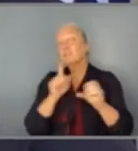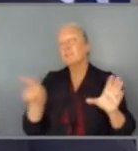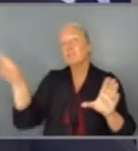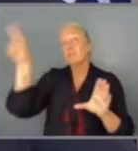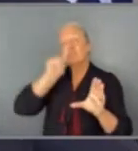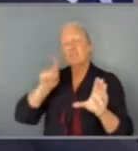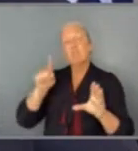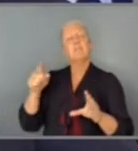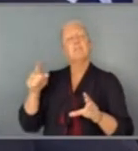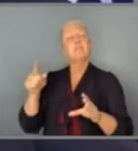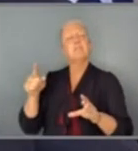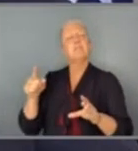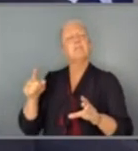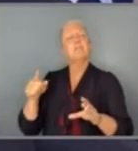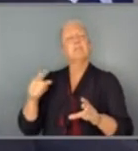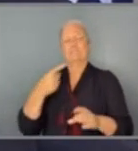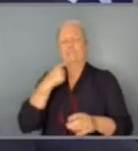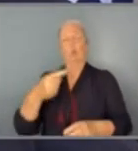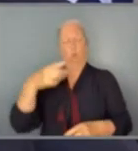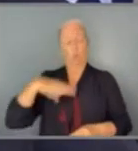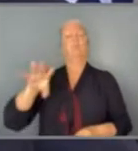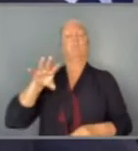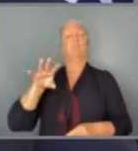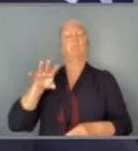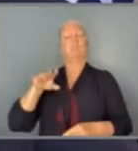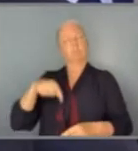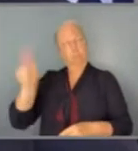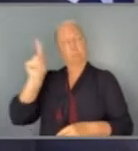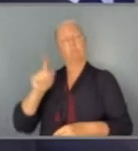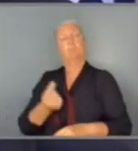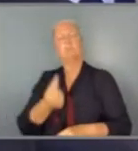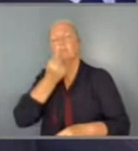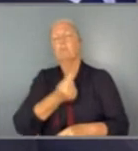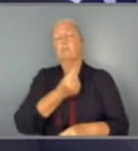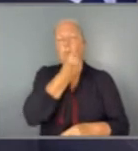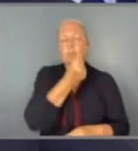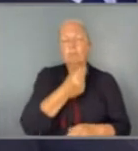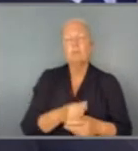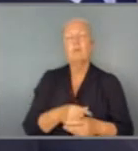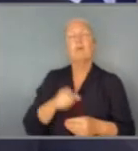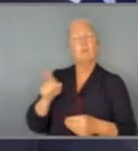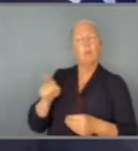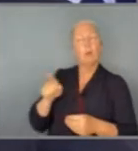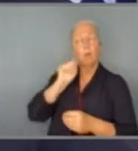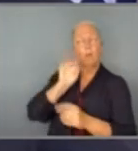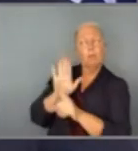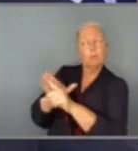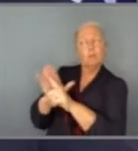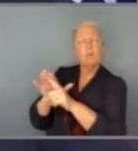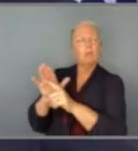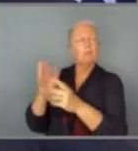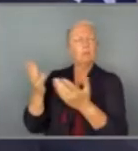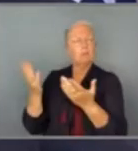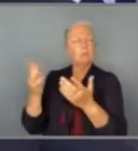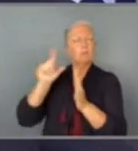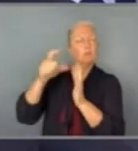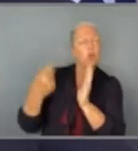requiring that and are seeking further medical advice on why that should be